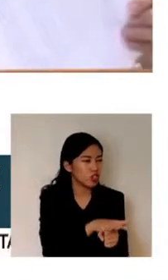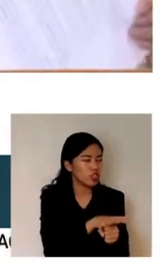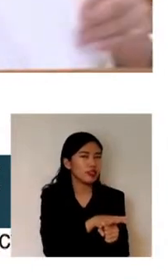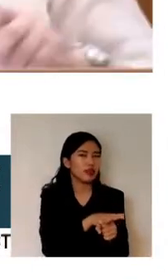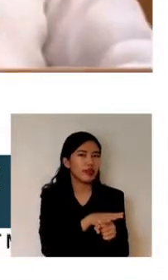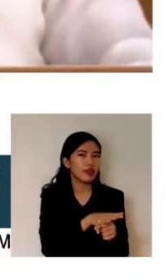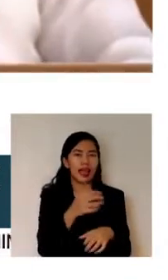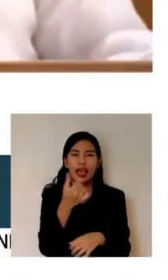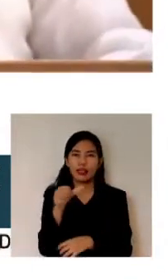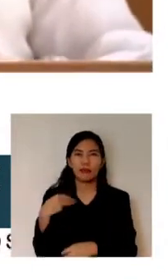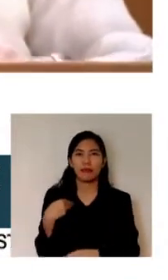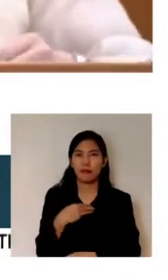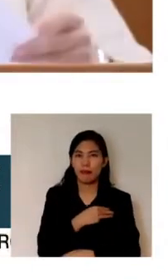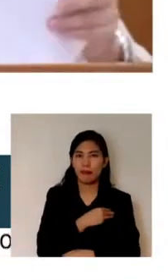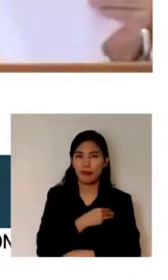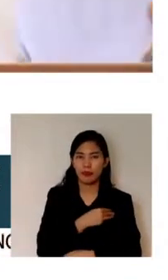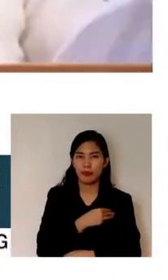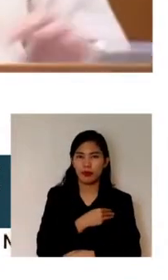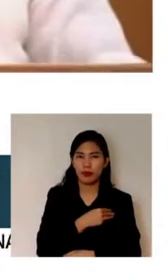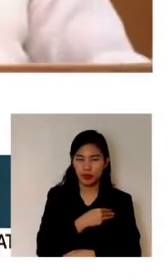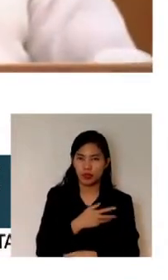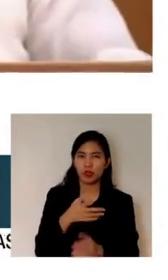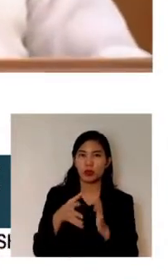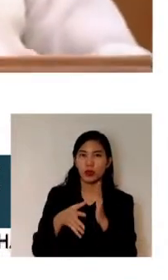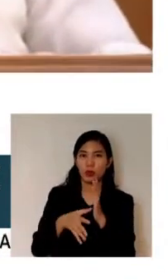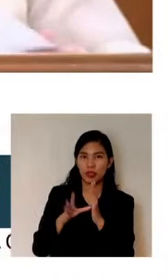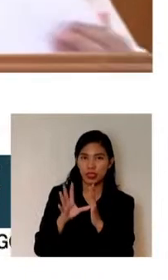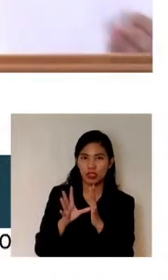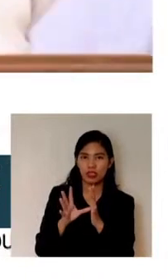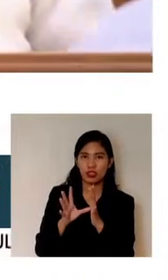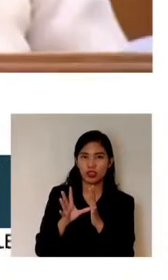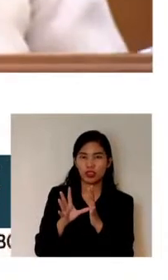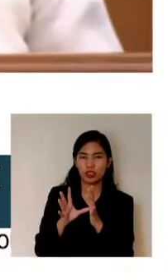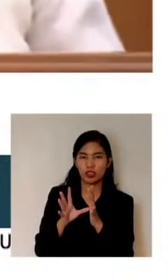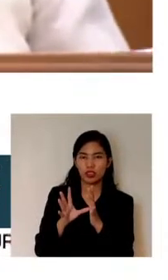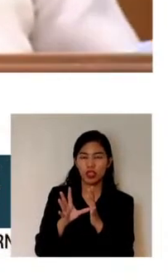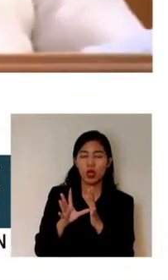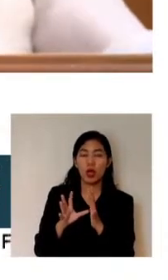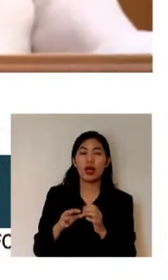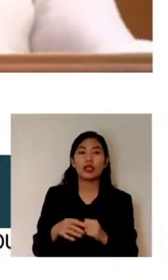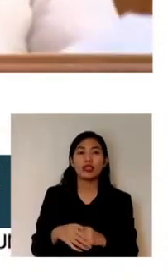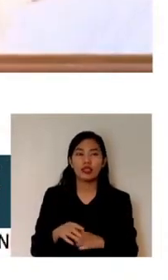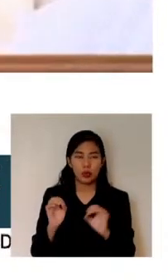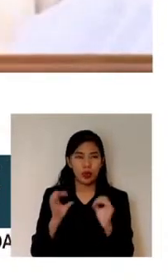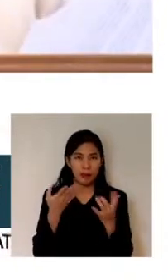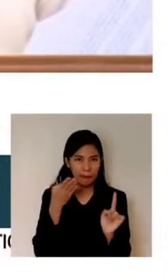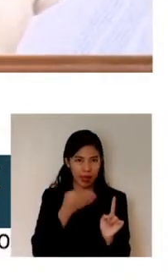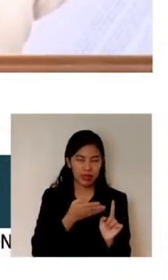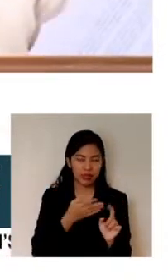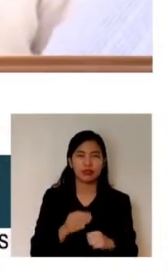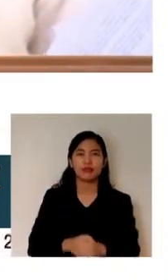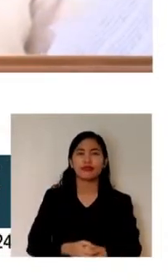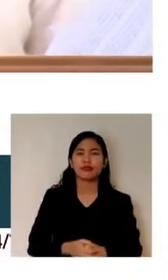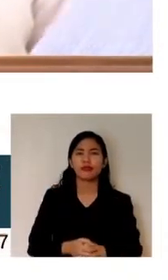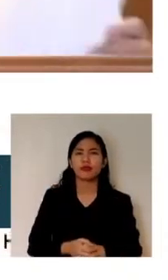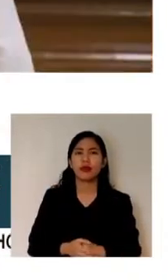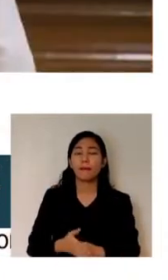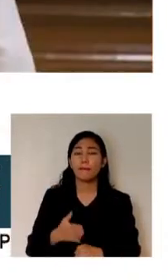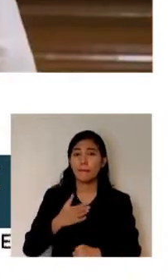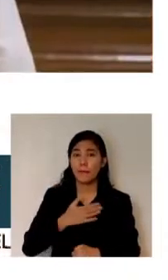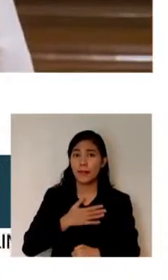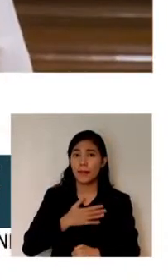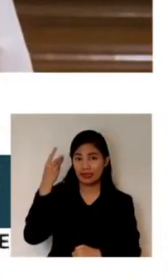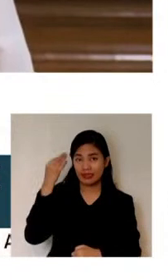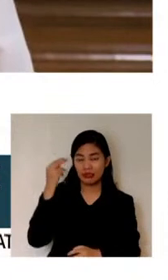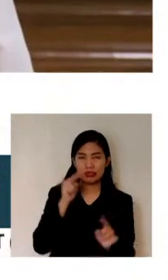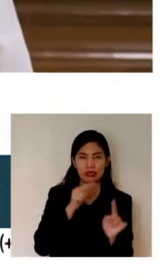election to resolve the disqualification case one way or the other. My position at the inception of